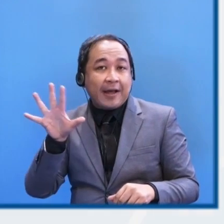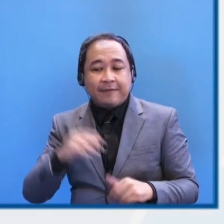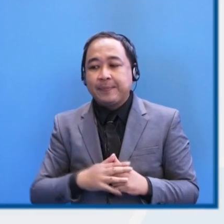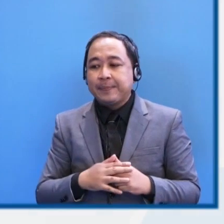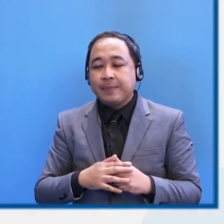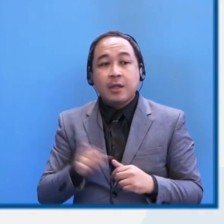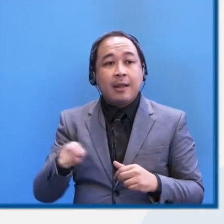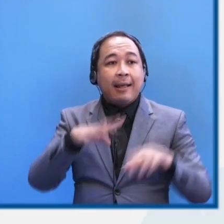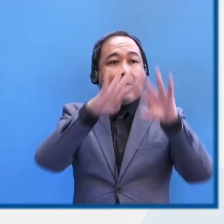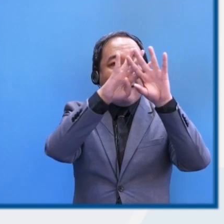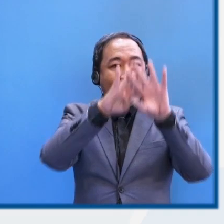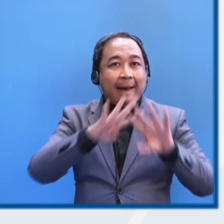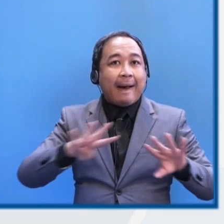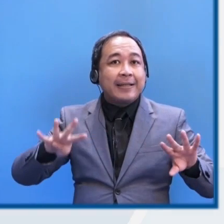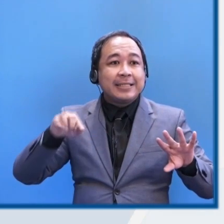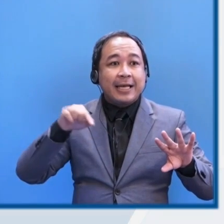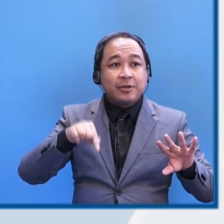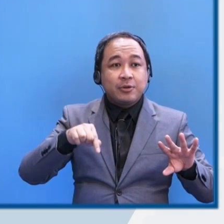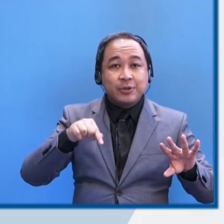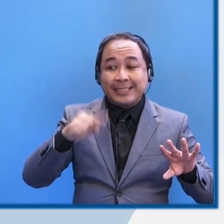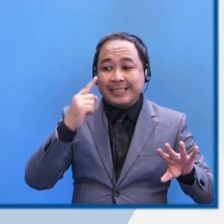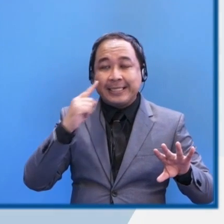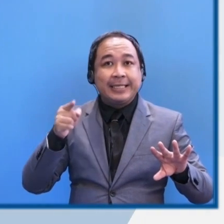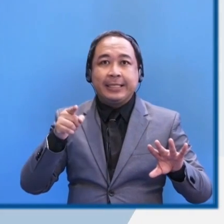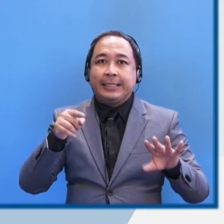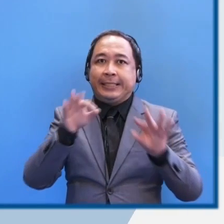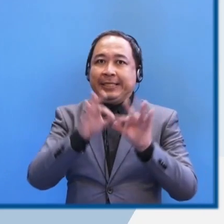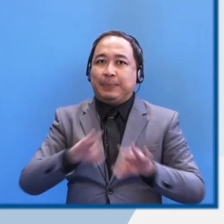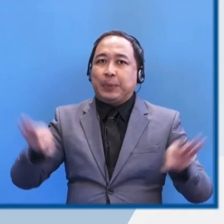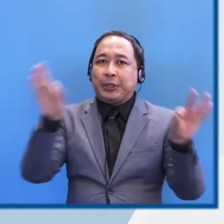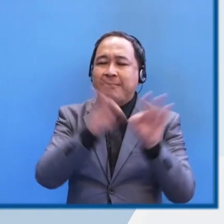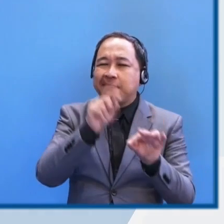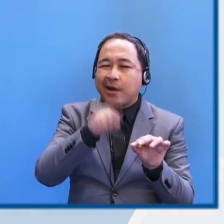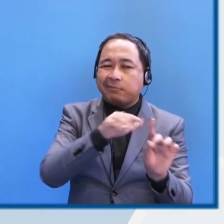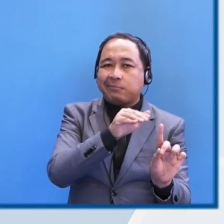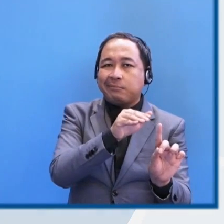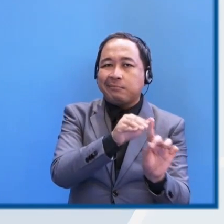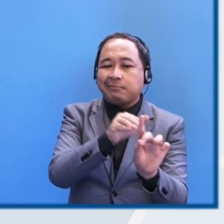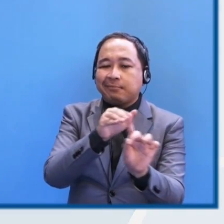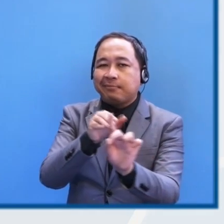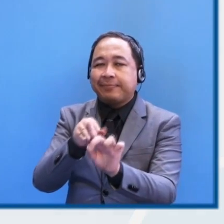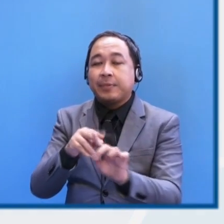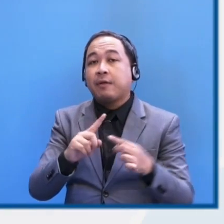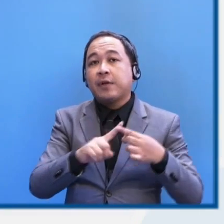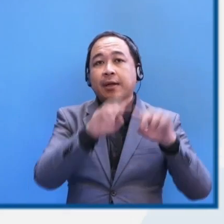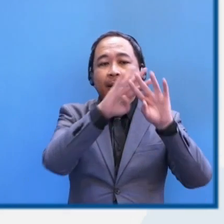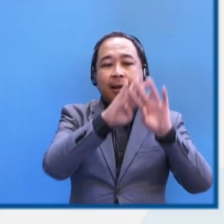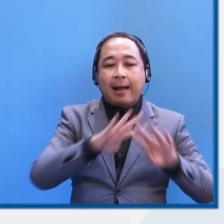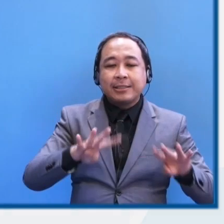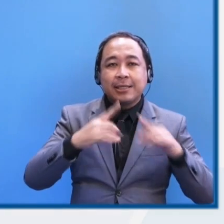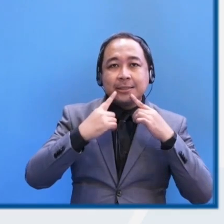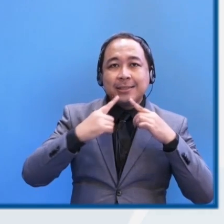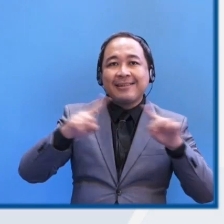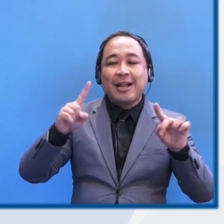multi-sectoral, multi-stakeholder engagement in disaster management. Among the important calls are the ASEAN Declaration on Enhancing Cooperation